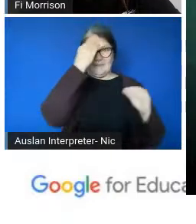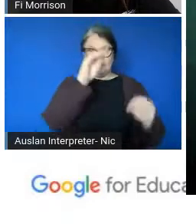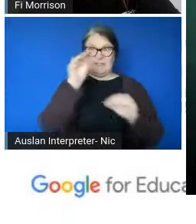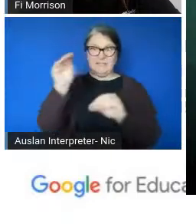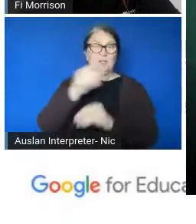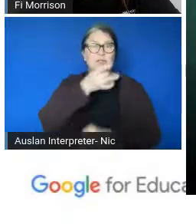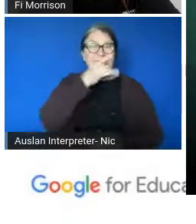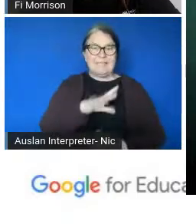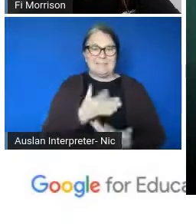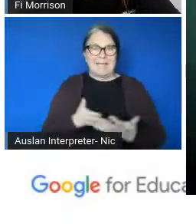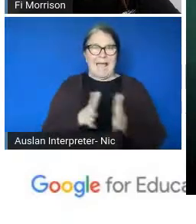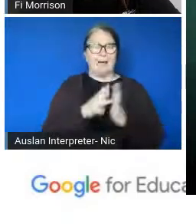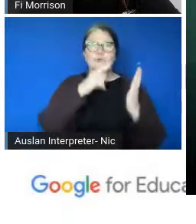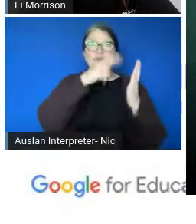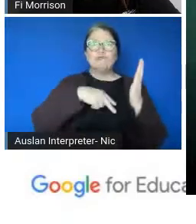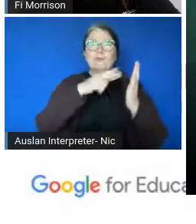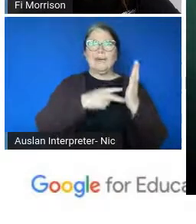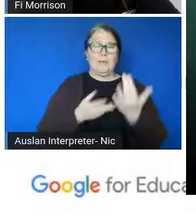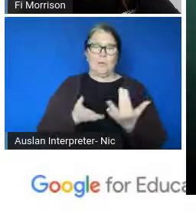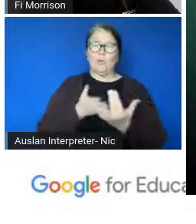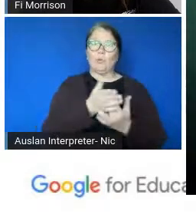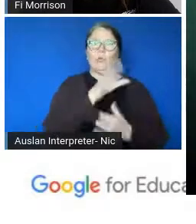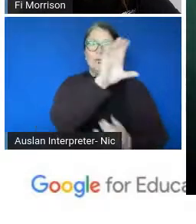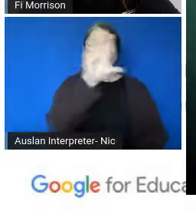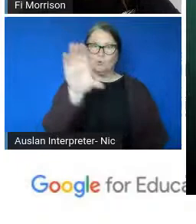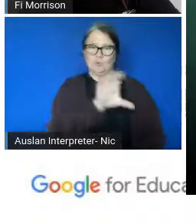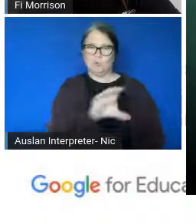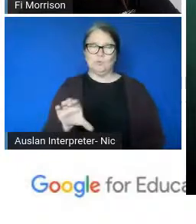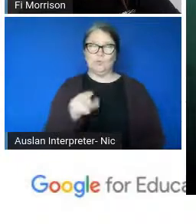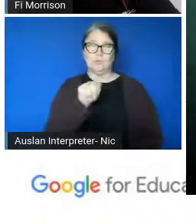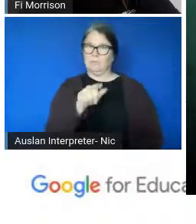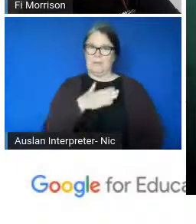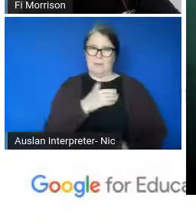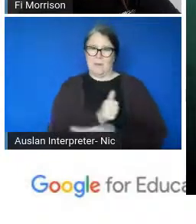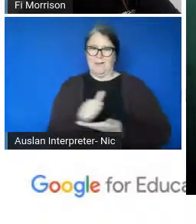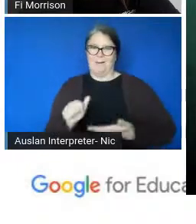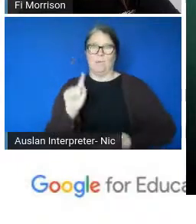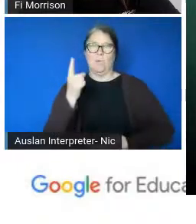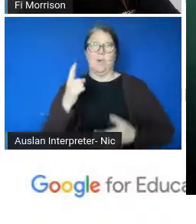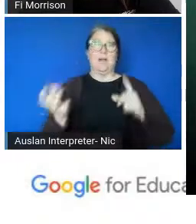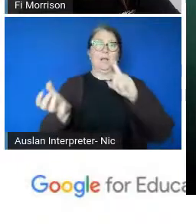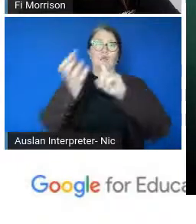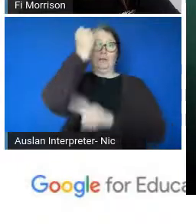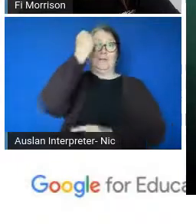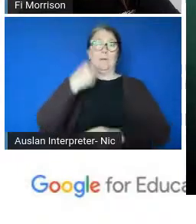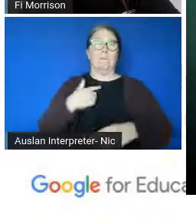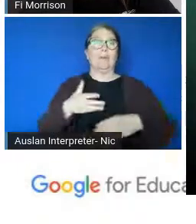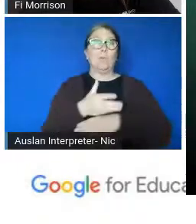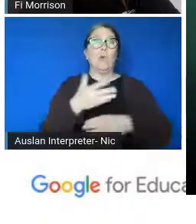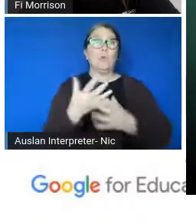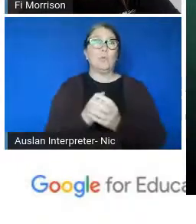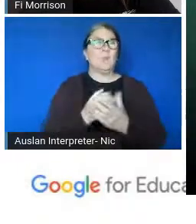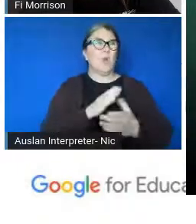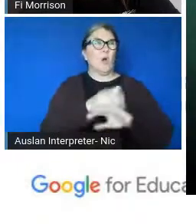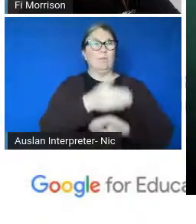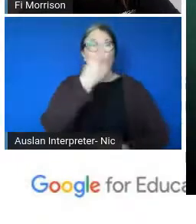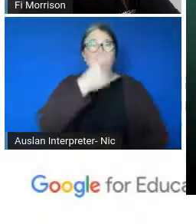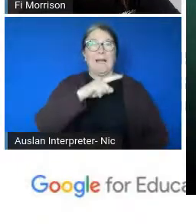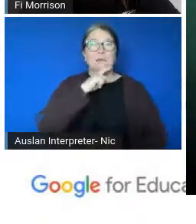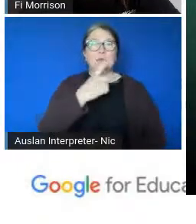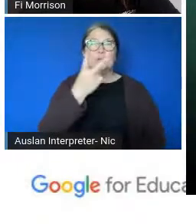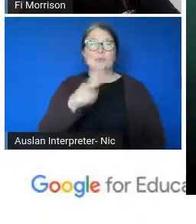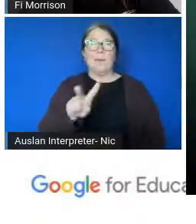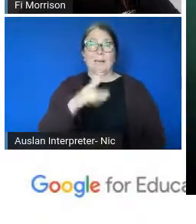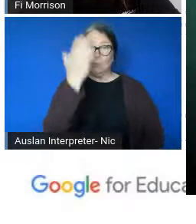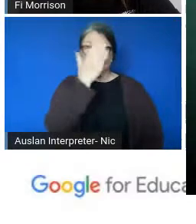been that's my greatest achievement. I've also worked with more than 100 schools, about 120 now.